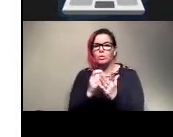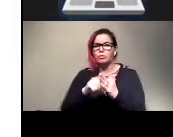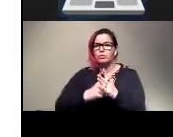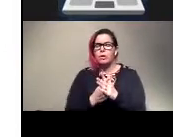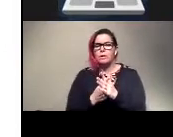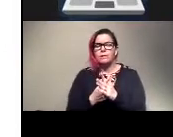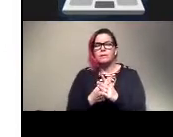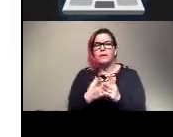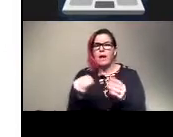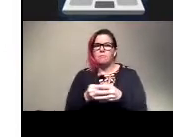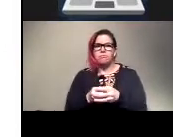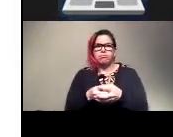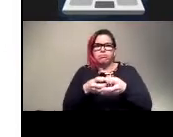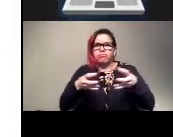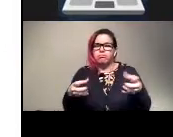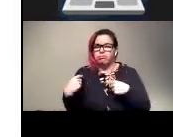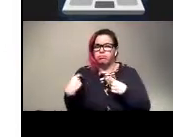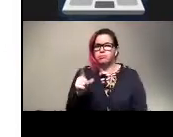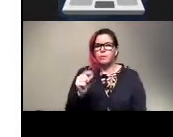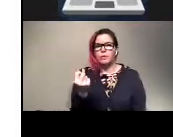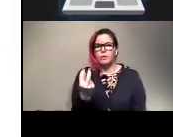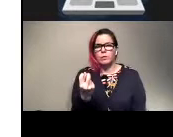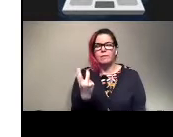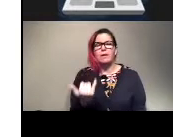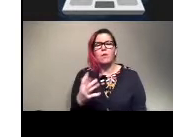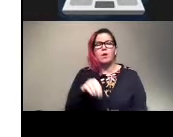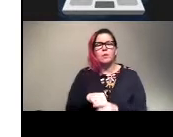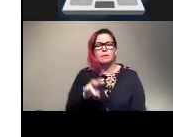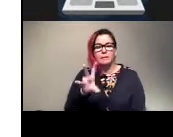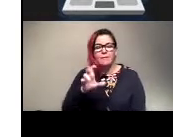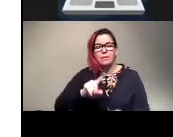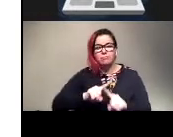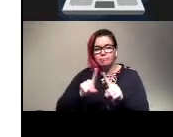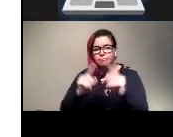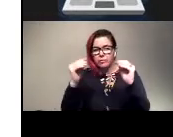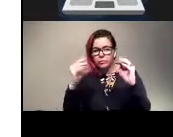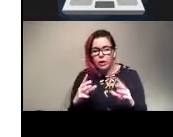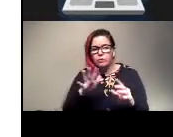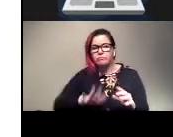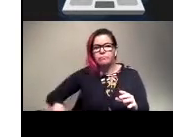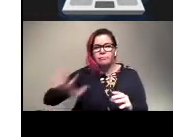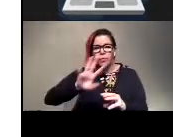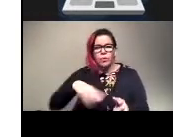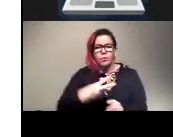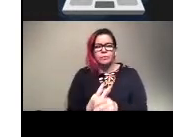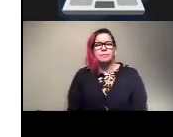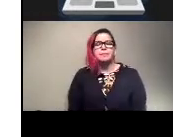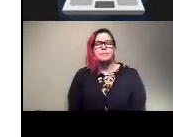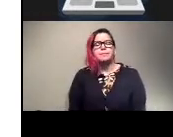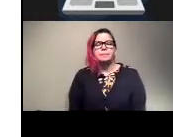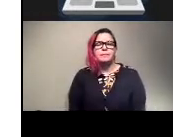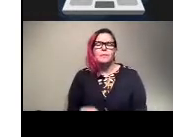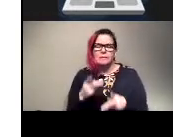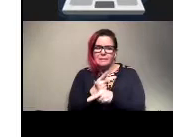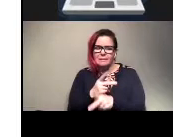has grown since 2012. It now includes about 700 instructors worldwide. And we figure that about